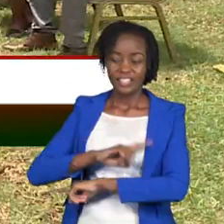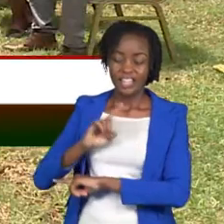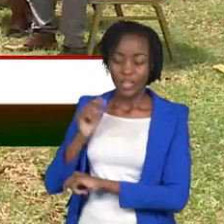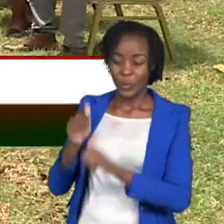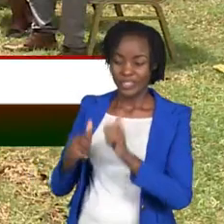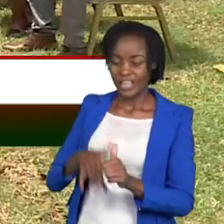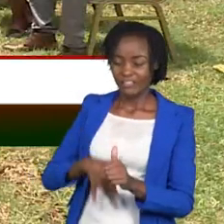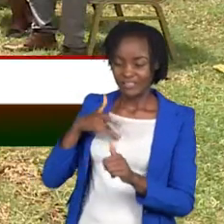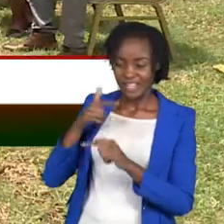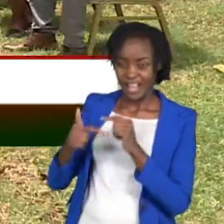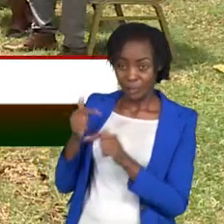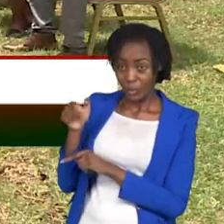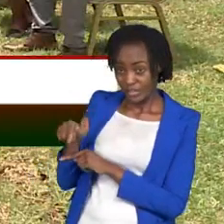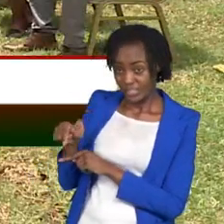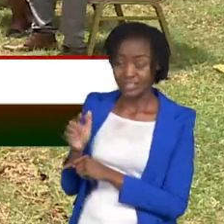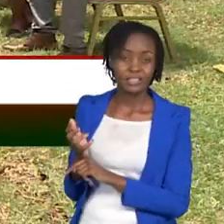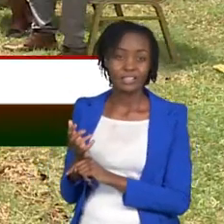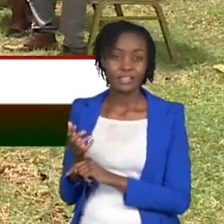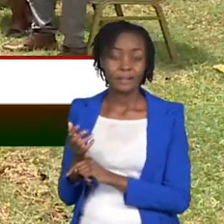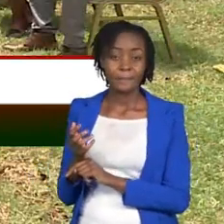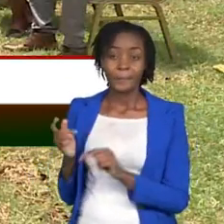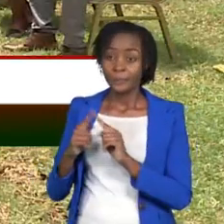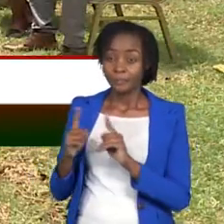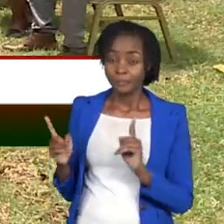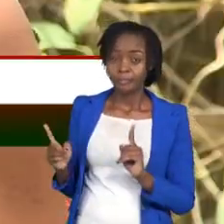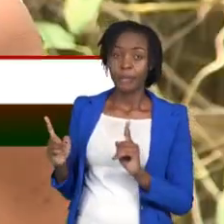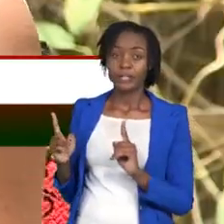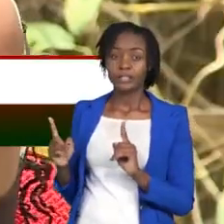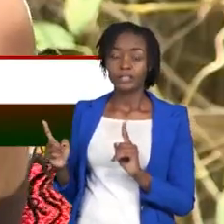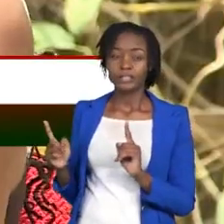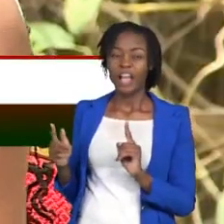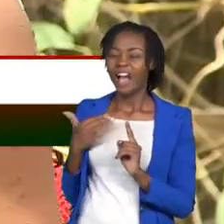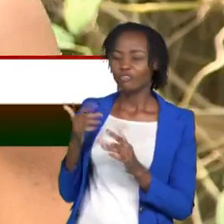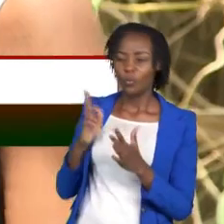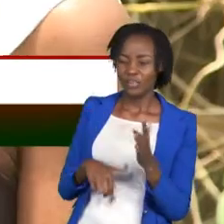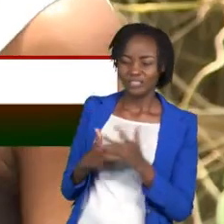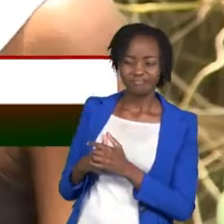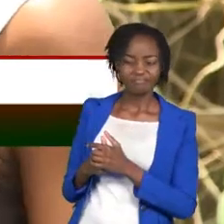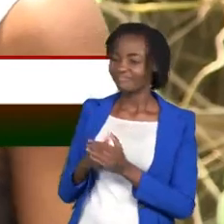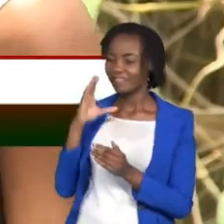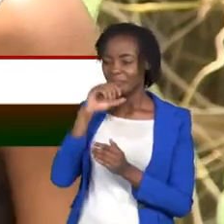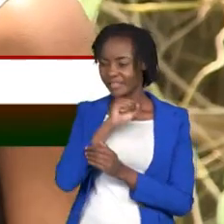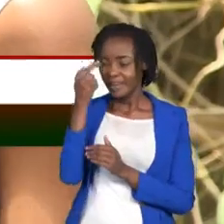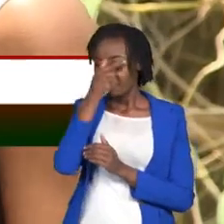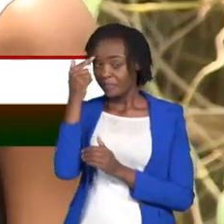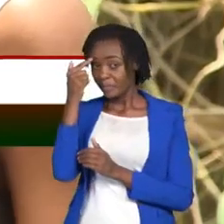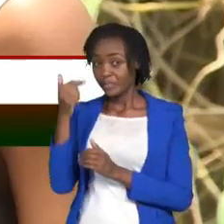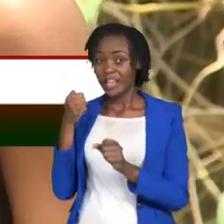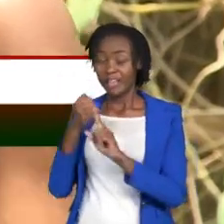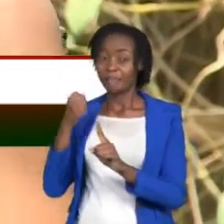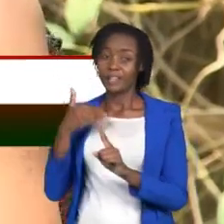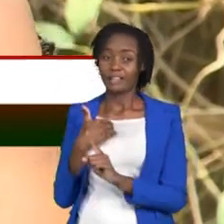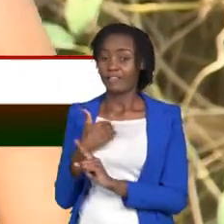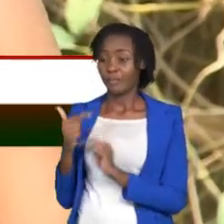to Mashujaa Day. And Jane has mentioned about a gap. It's so real, because if that is the impact we have about Mashujaa